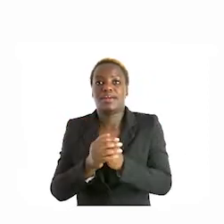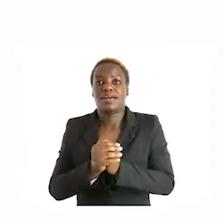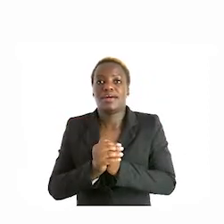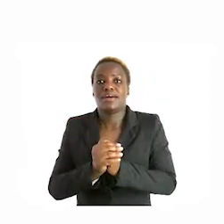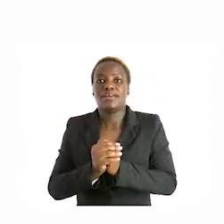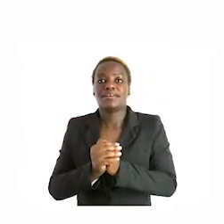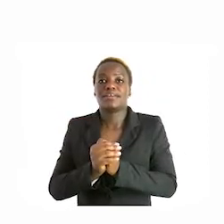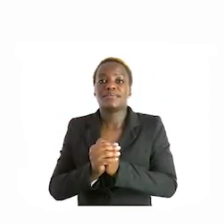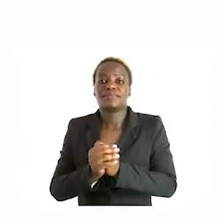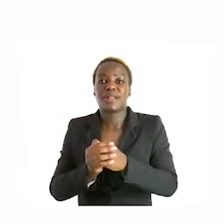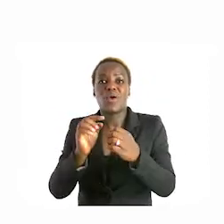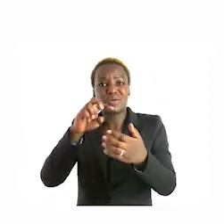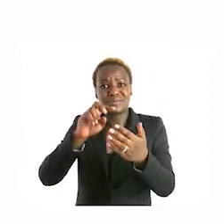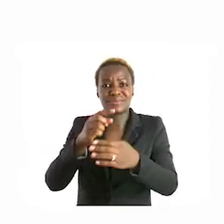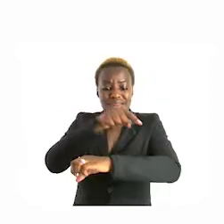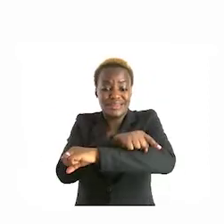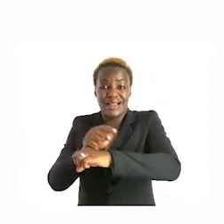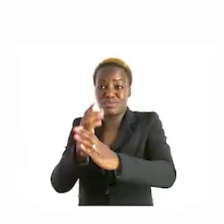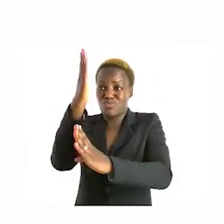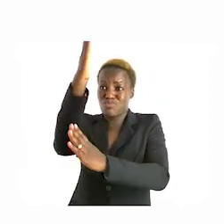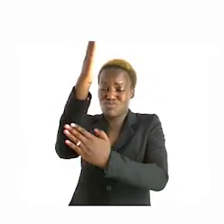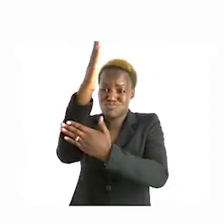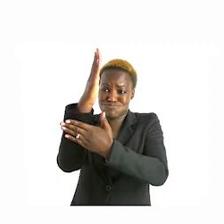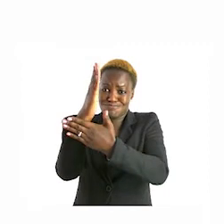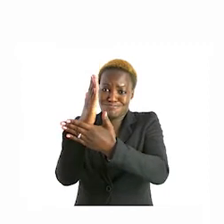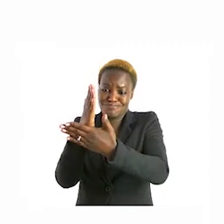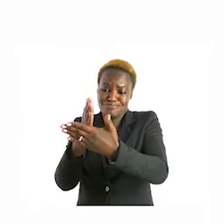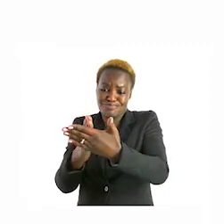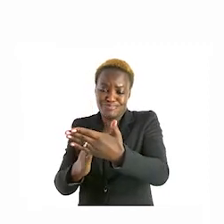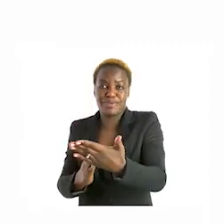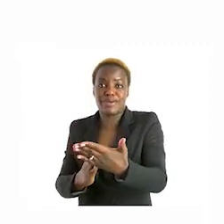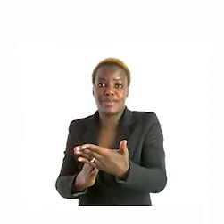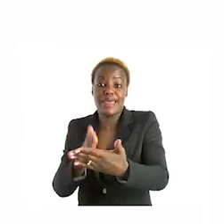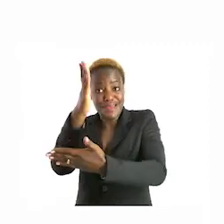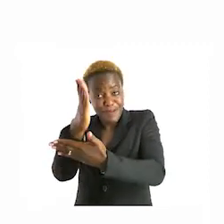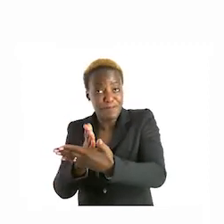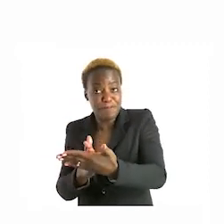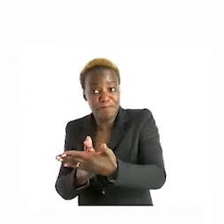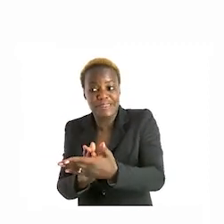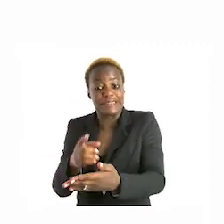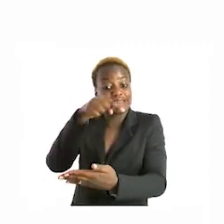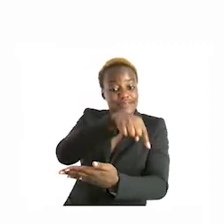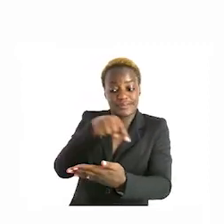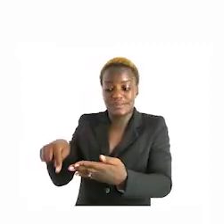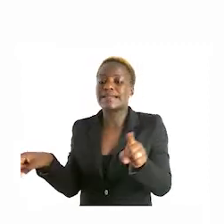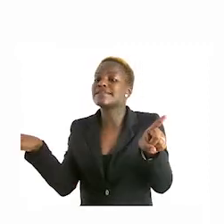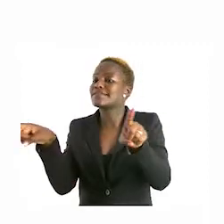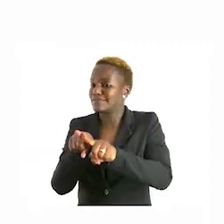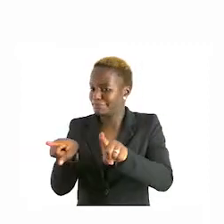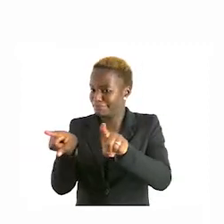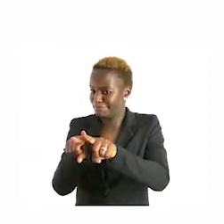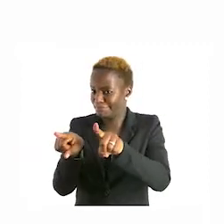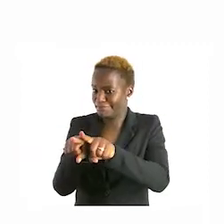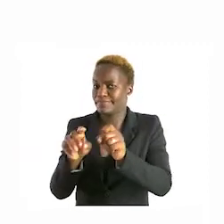shape, and both of the sides should have equal parts if you have to divide it in half. All